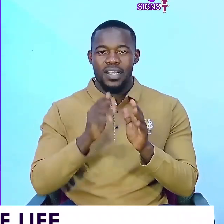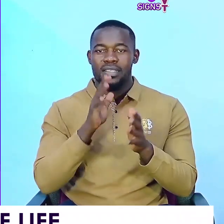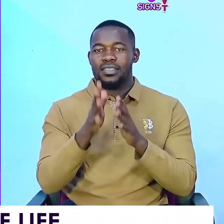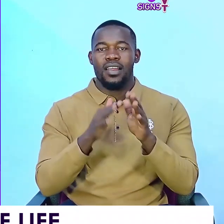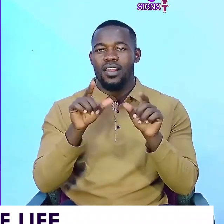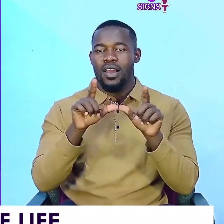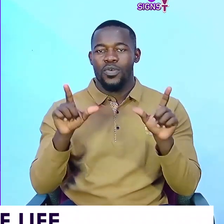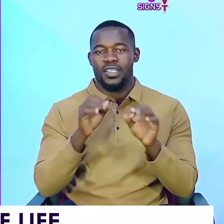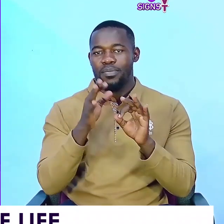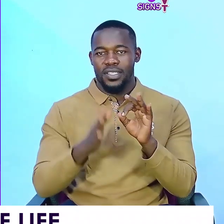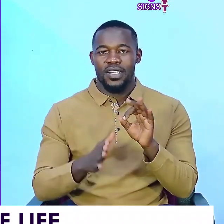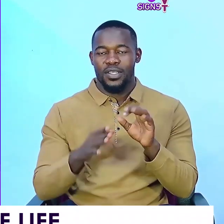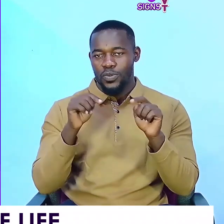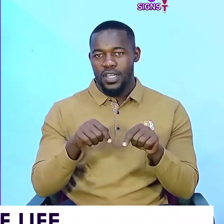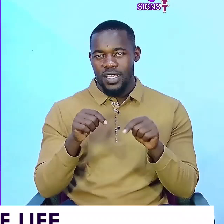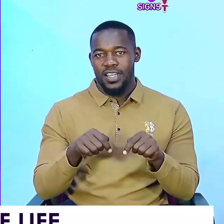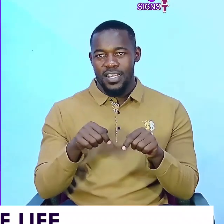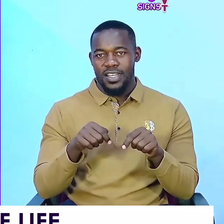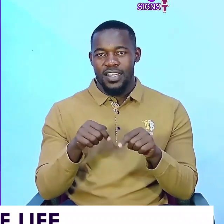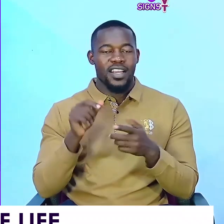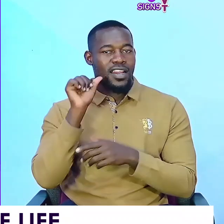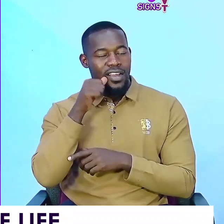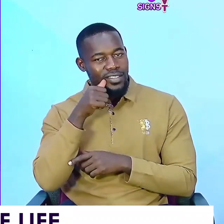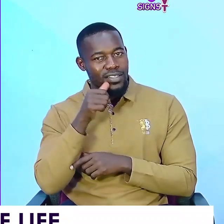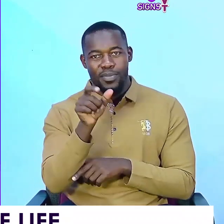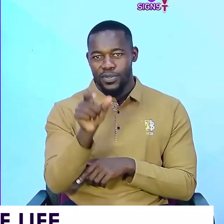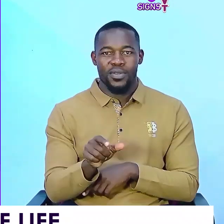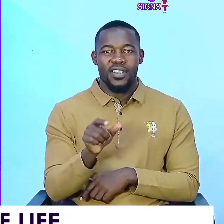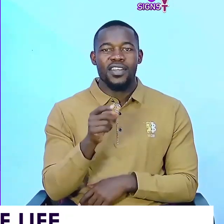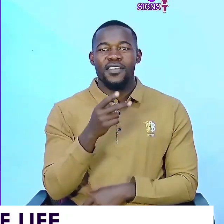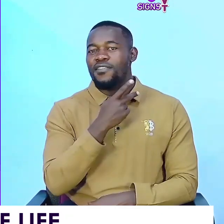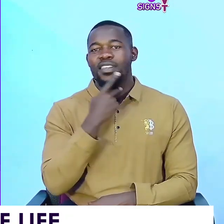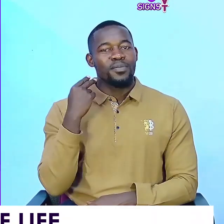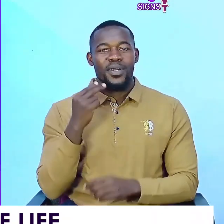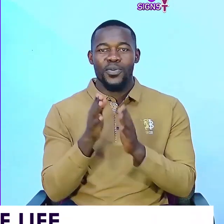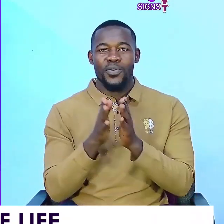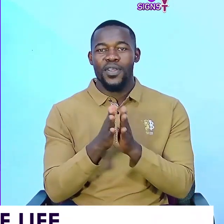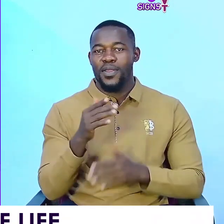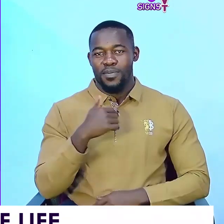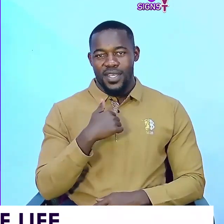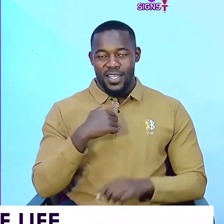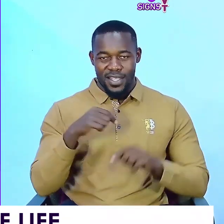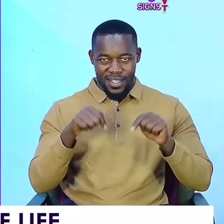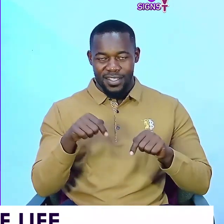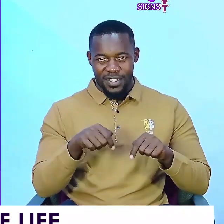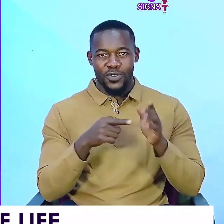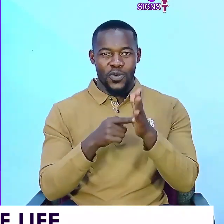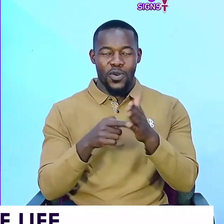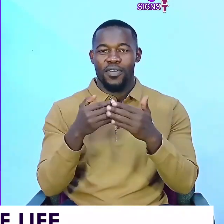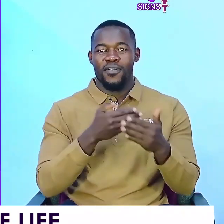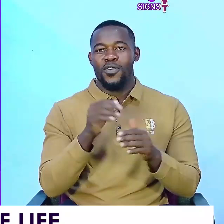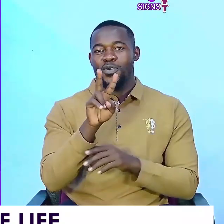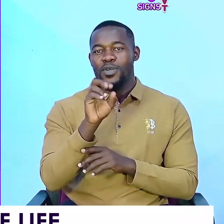interpreter today is an interesting person. Philip Omondi was with me on this show before